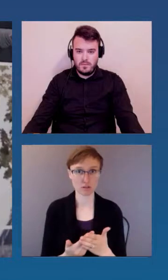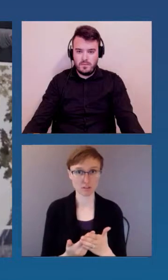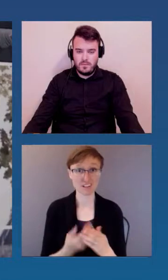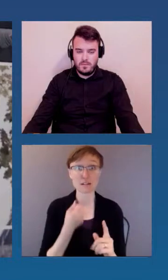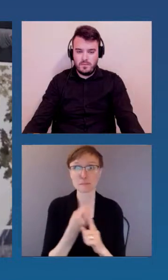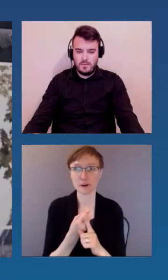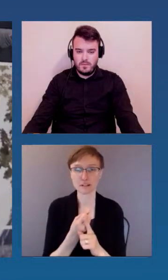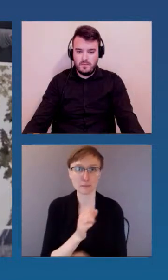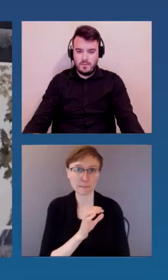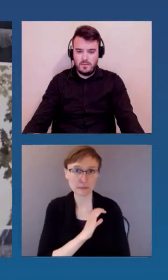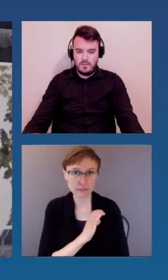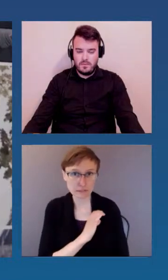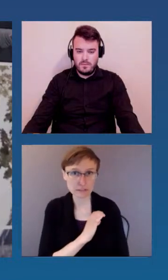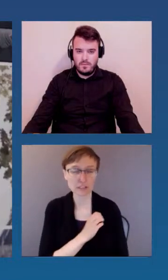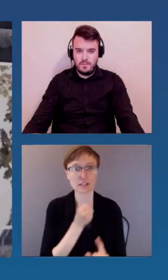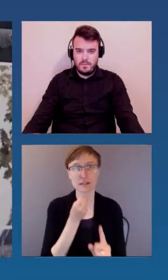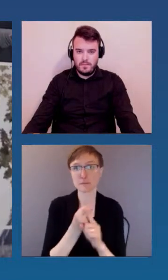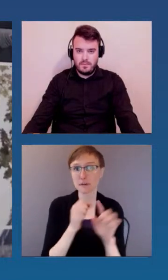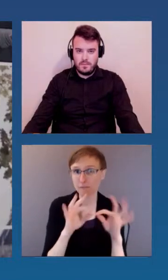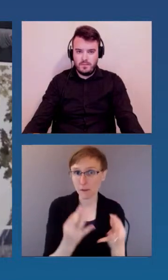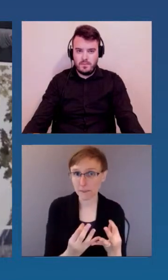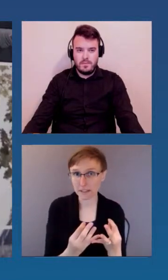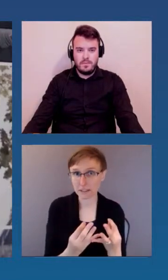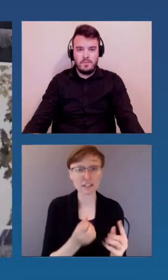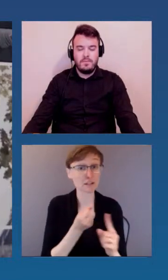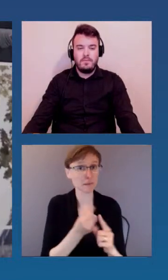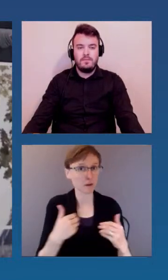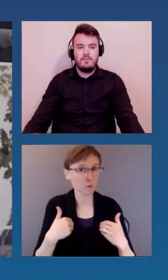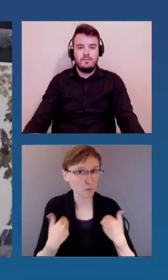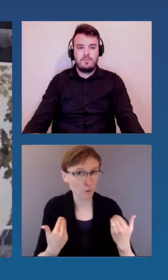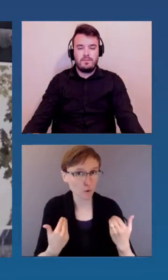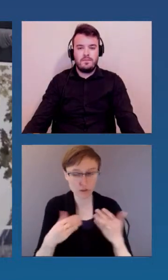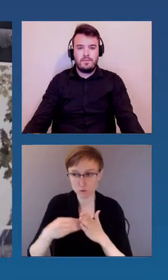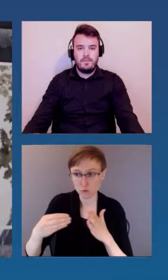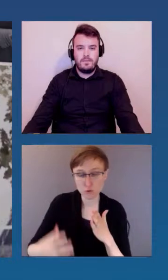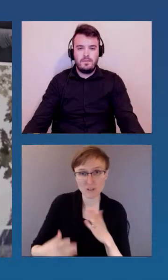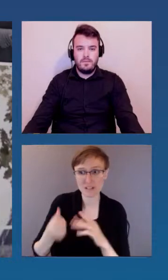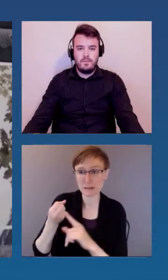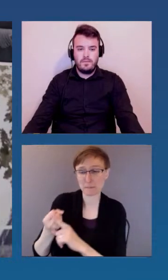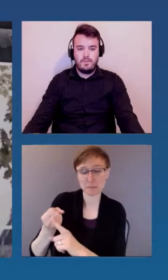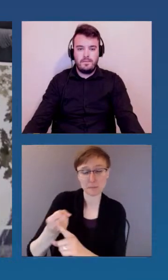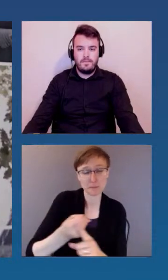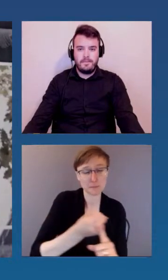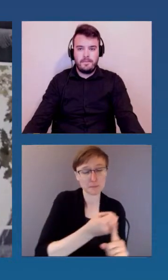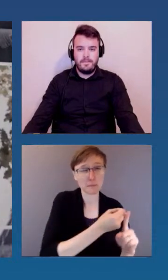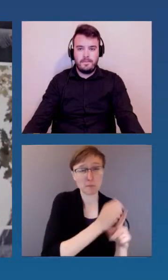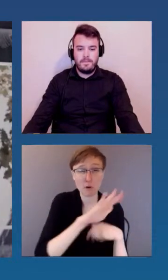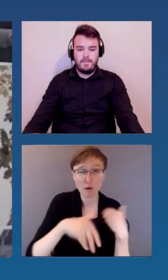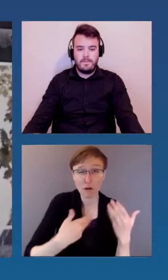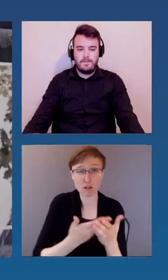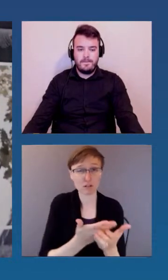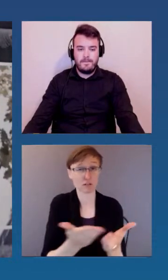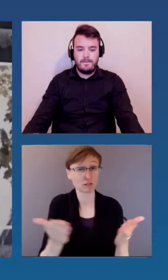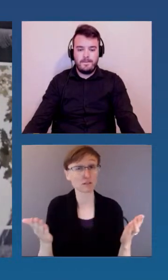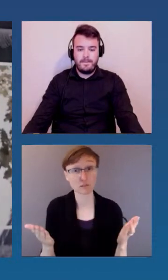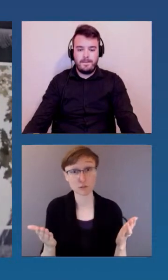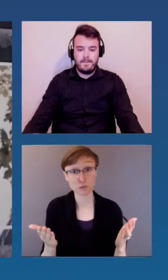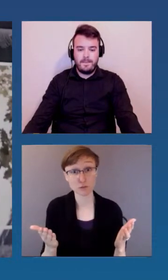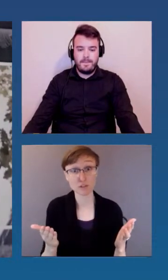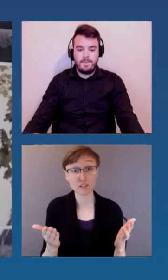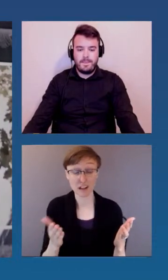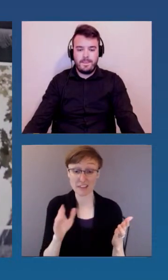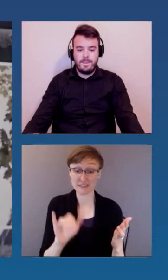In partnership with the city bylaw, as well as our campus safety partners, there will be an increased presence around campuses to ensure a safe